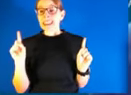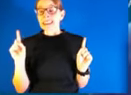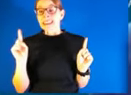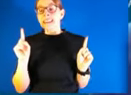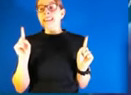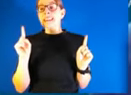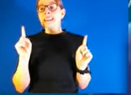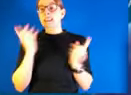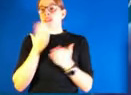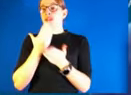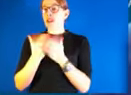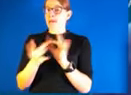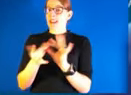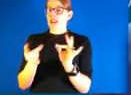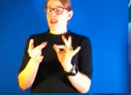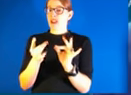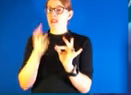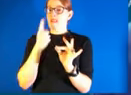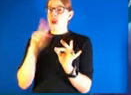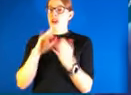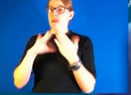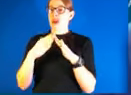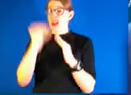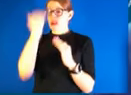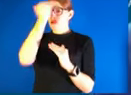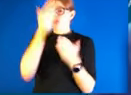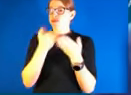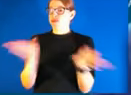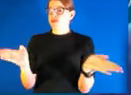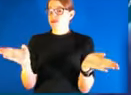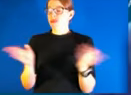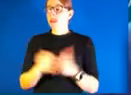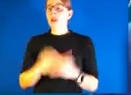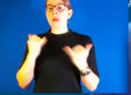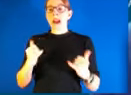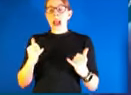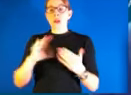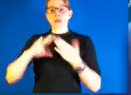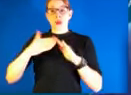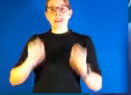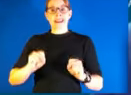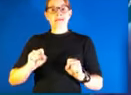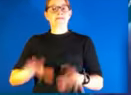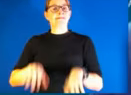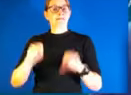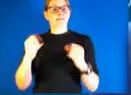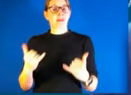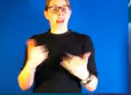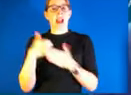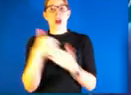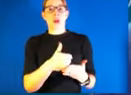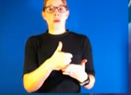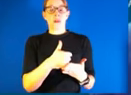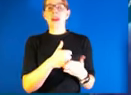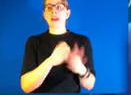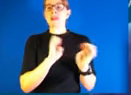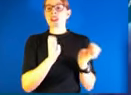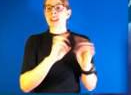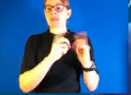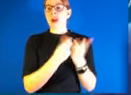really a good message to share to the community, because that's one thing the community can do right now to help offload the EDs and to help offload